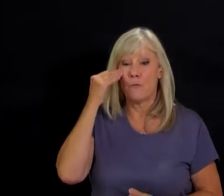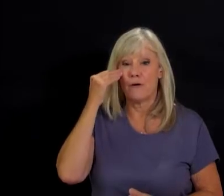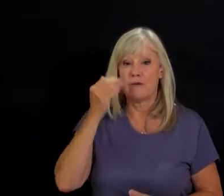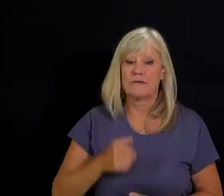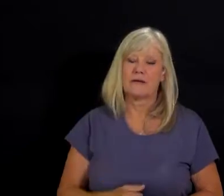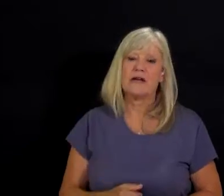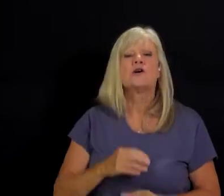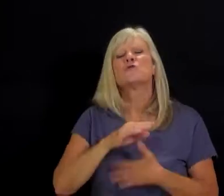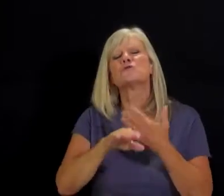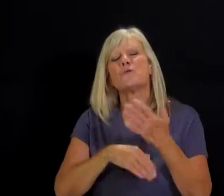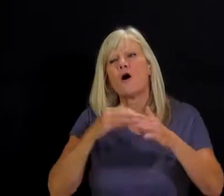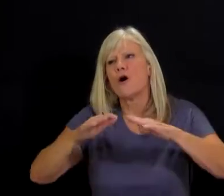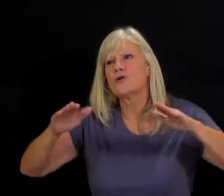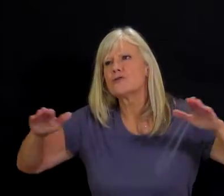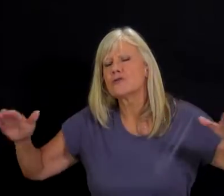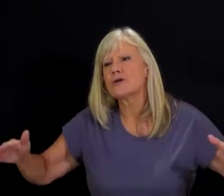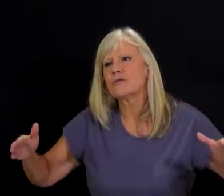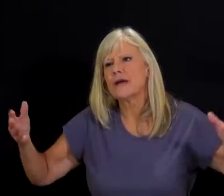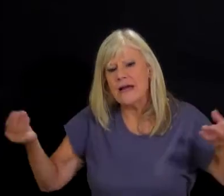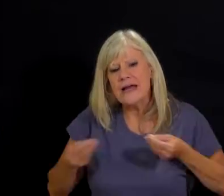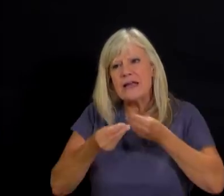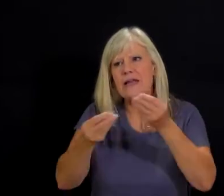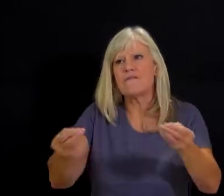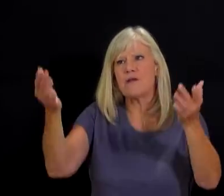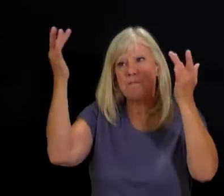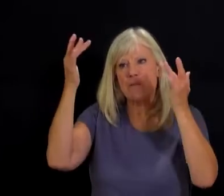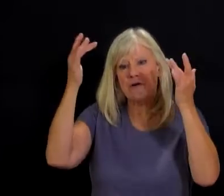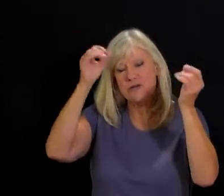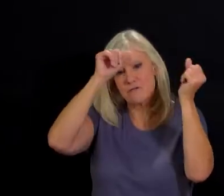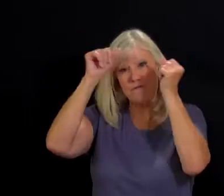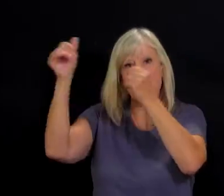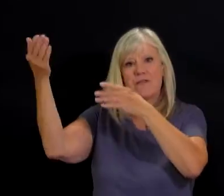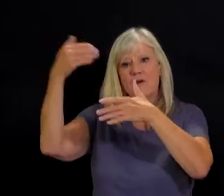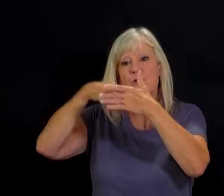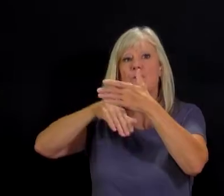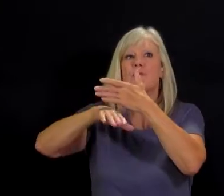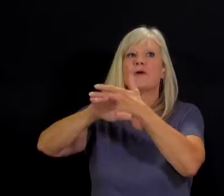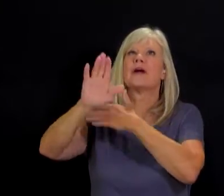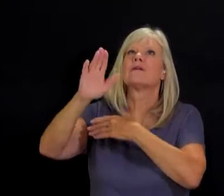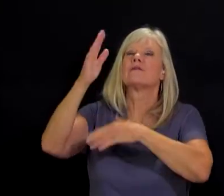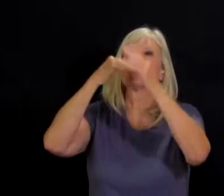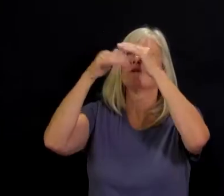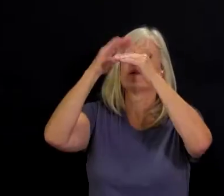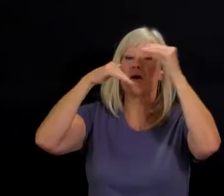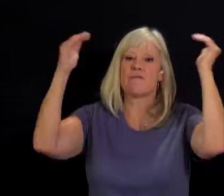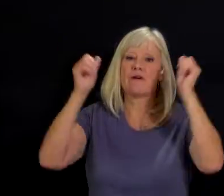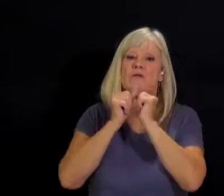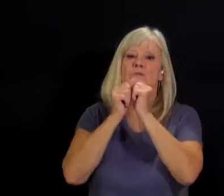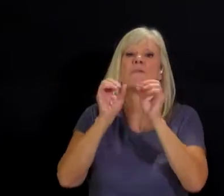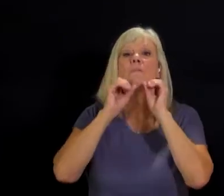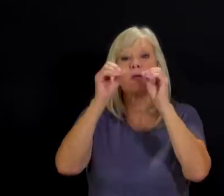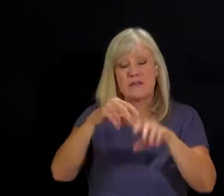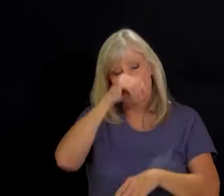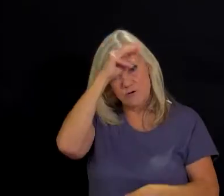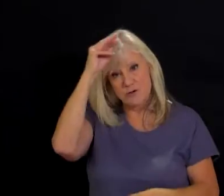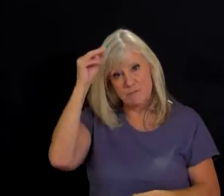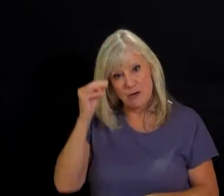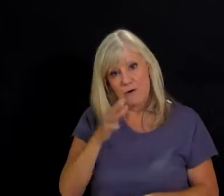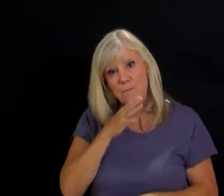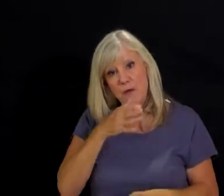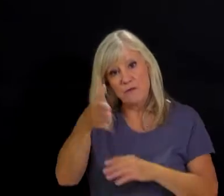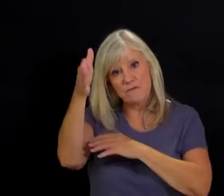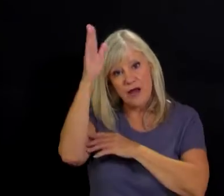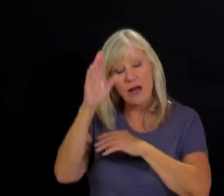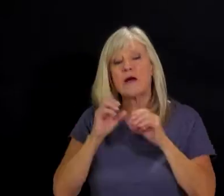your children, grant, O merciful Father, that we may enter into a heavenly inheritance with the Blessed Virgin Mary, Mother of God,